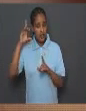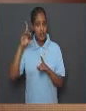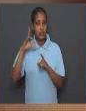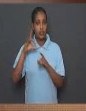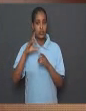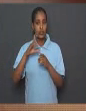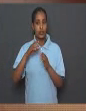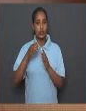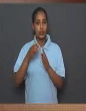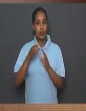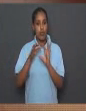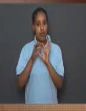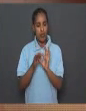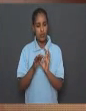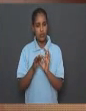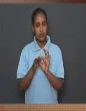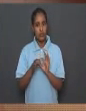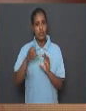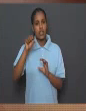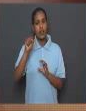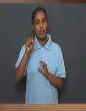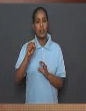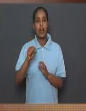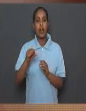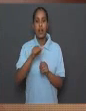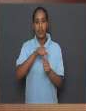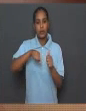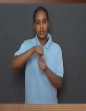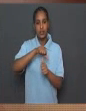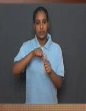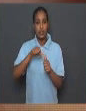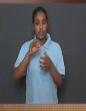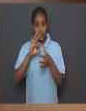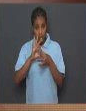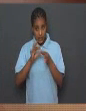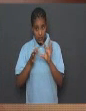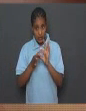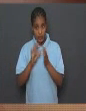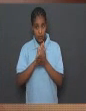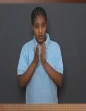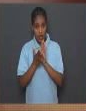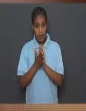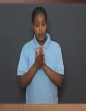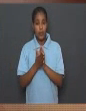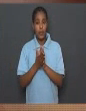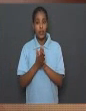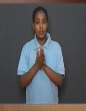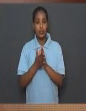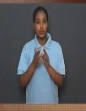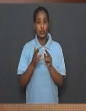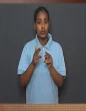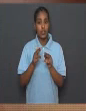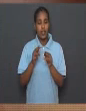by forming bonds with sulfur atoms. The chains become shorter and